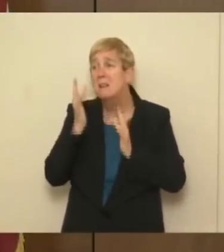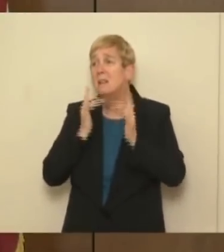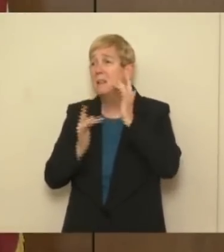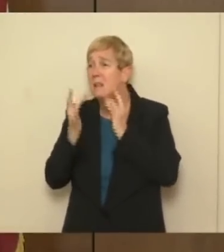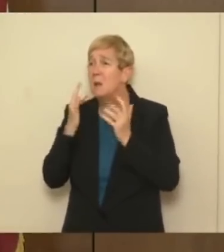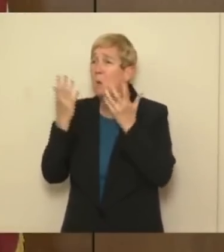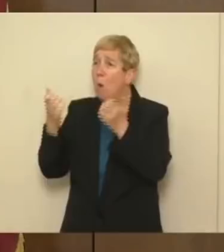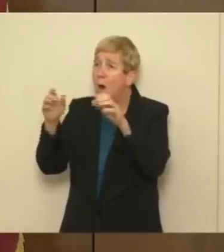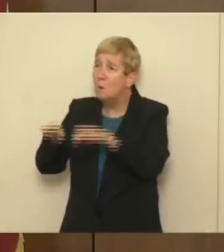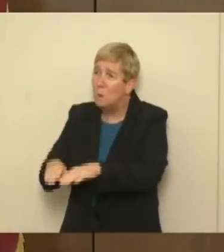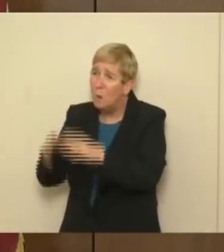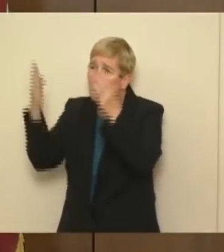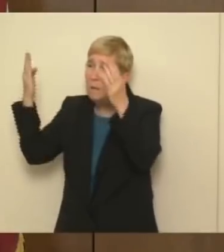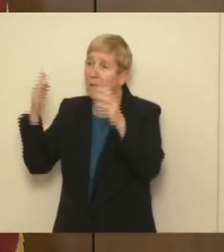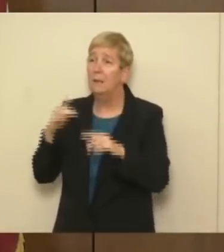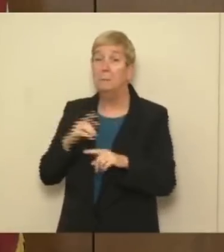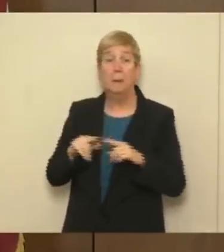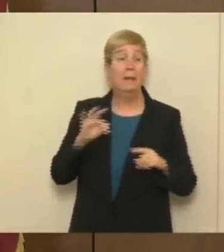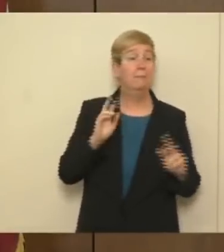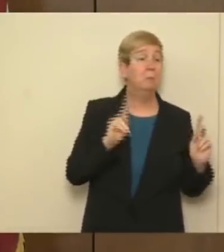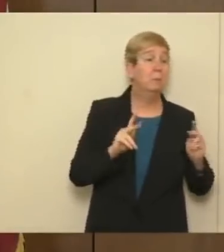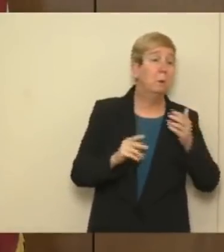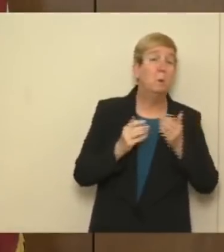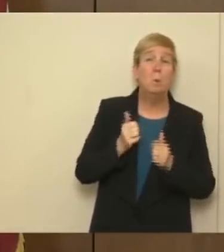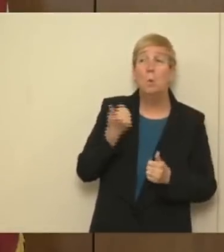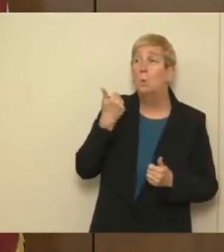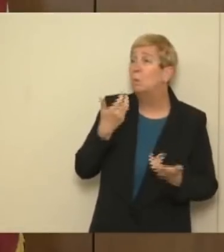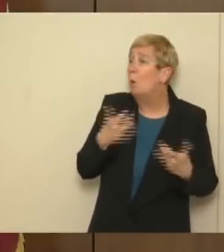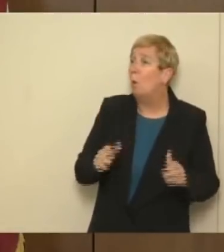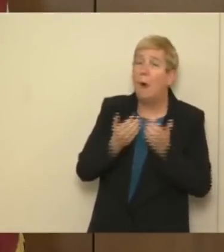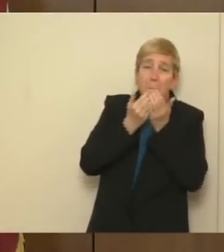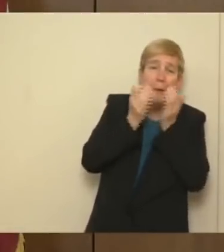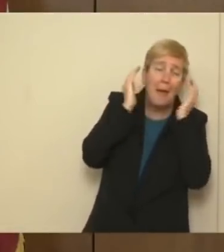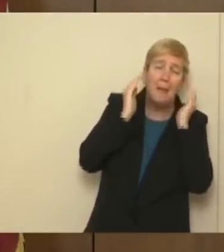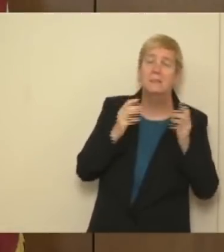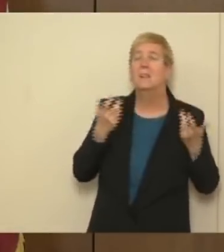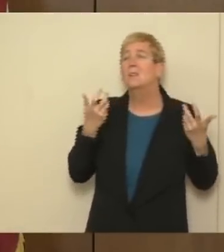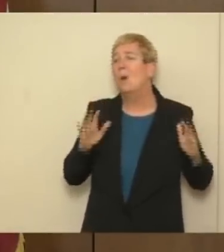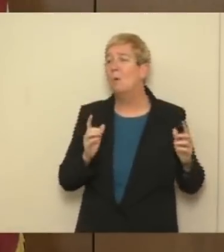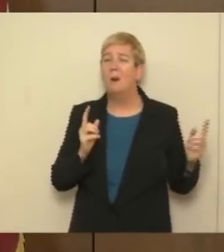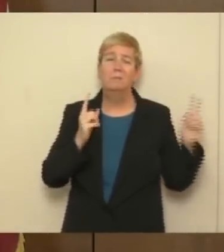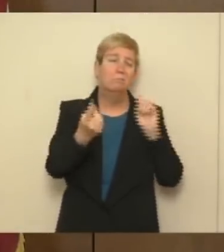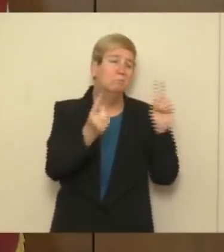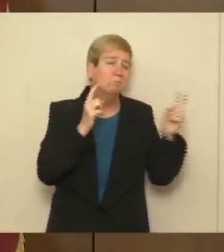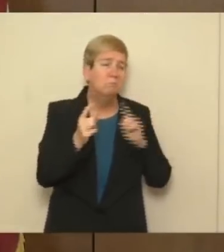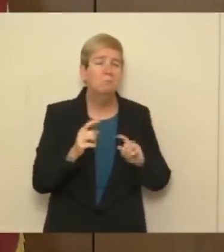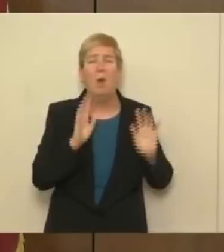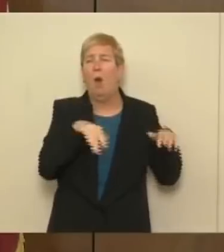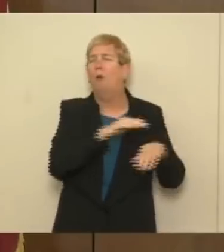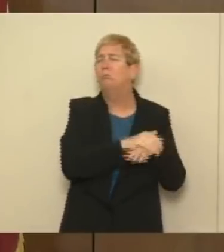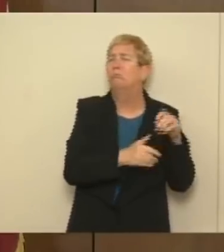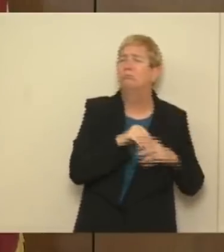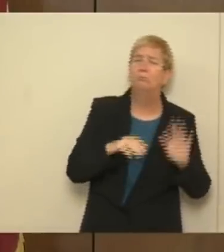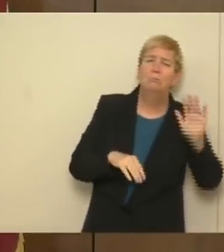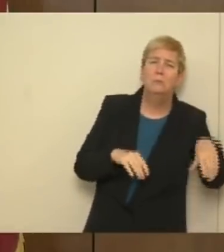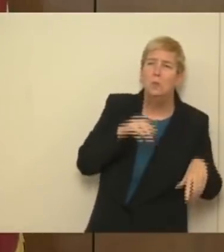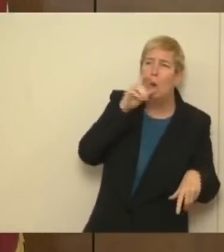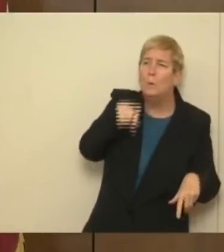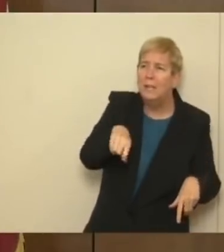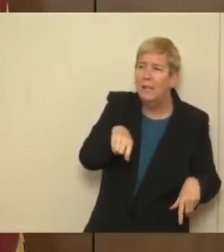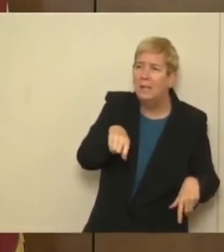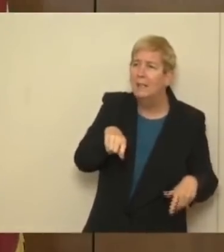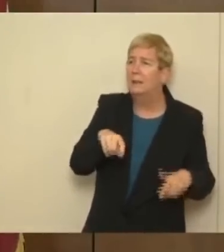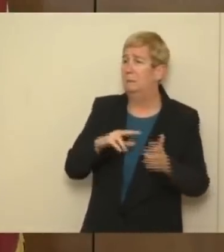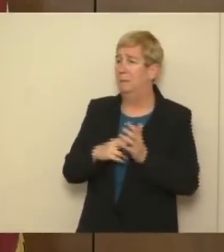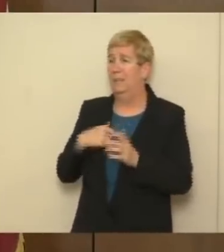if New Mexicans aren't going to wear masks and adhere to any of these social distancing, hand washing, protocols, then I can't